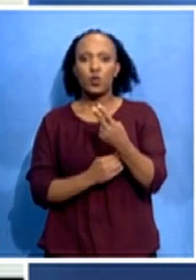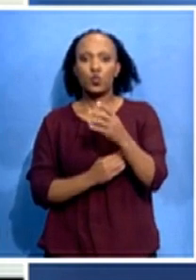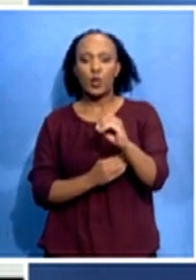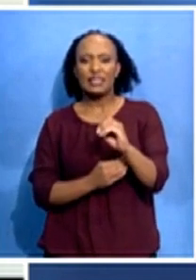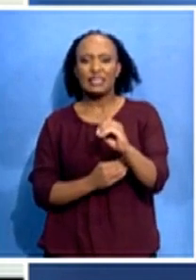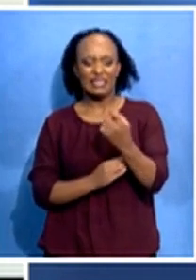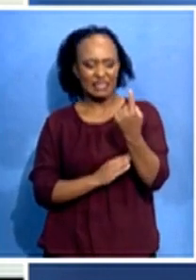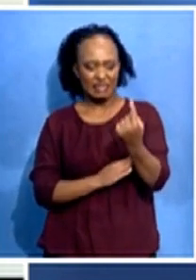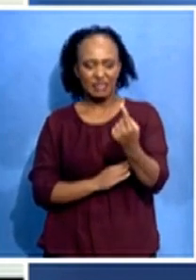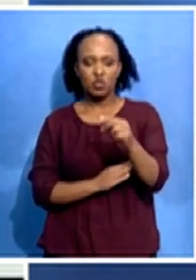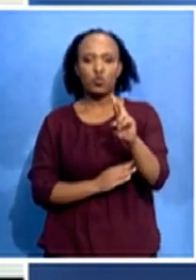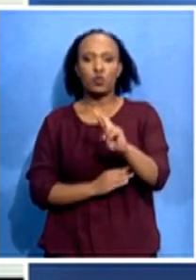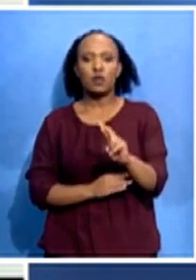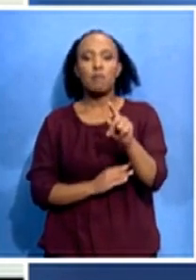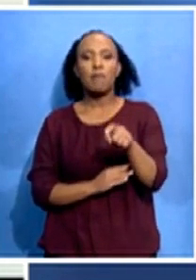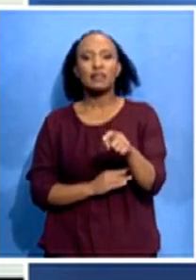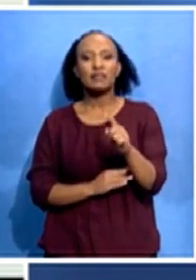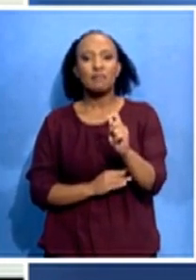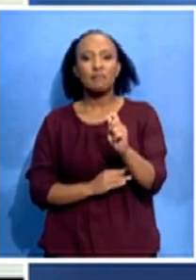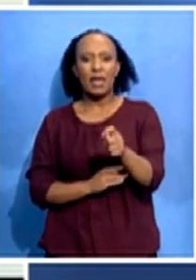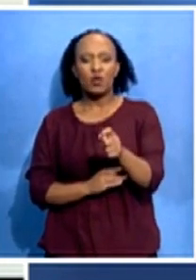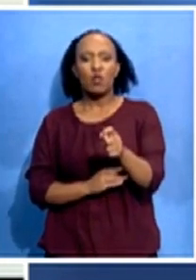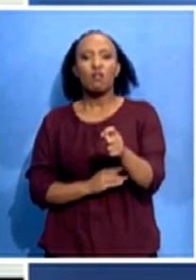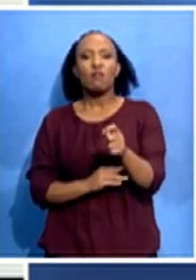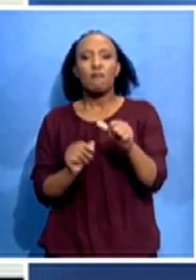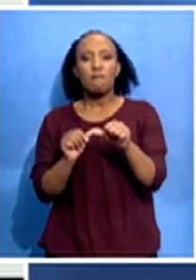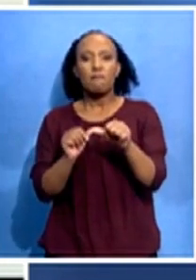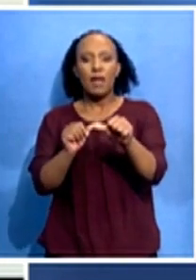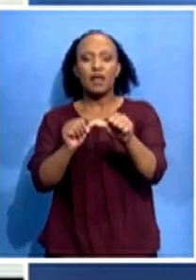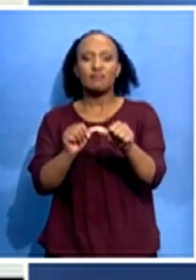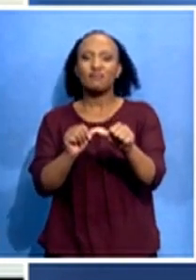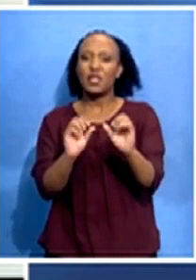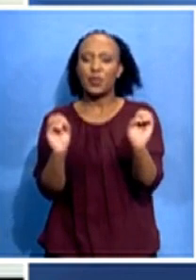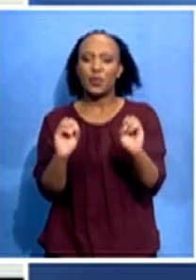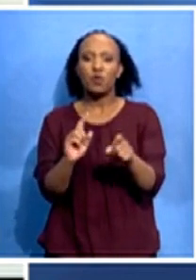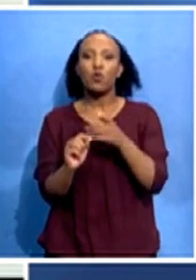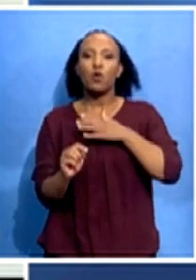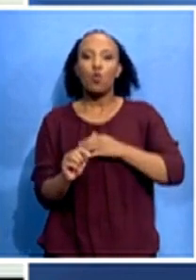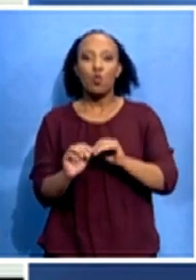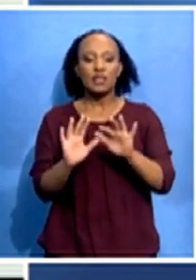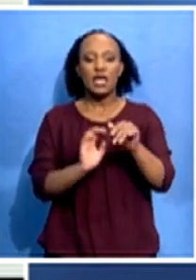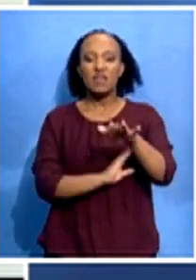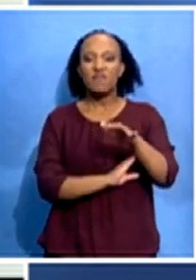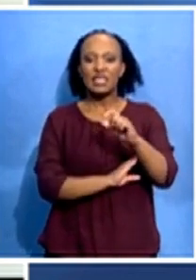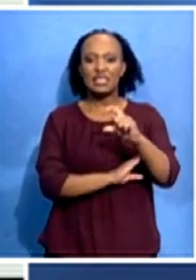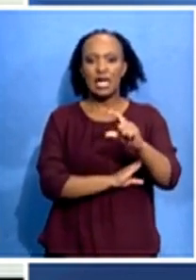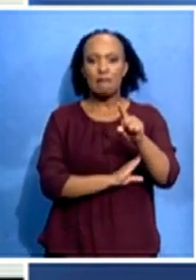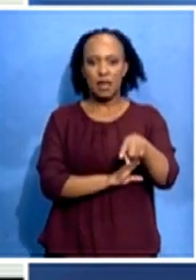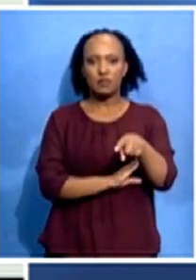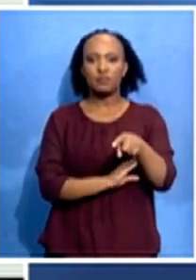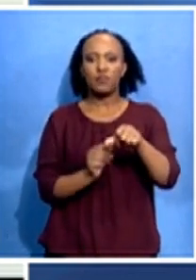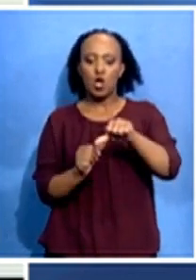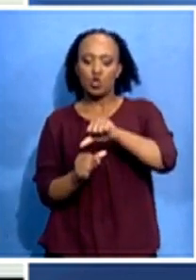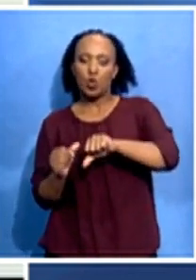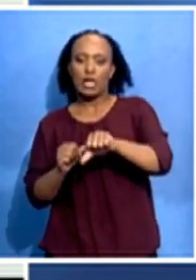that's unsustainable, because we'd want 10 or 15 cents of that rand going into social infrastructure, to social